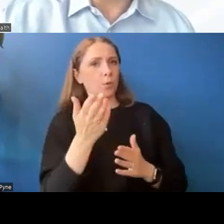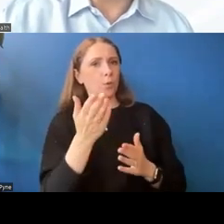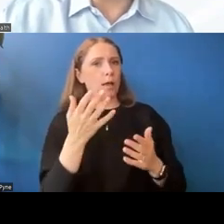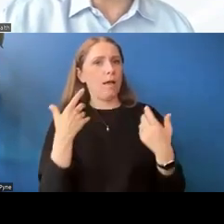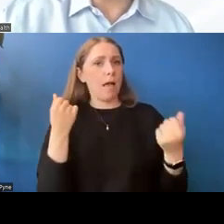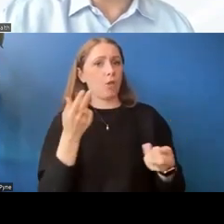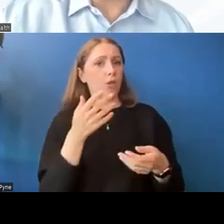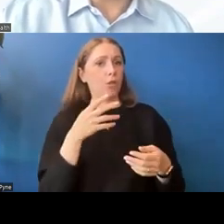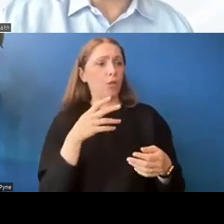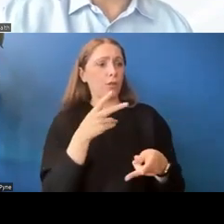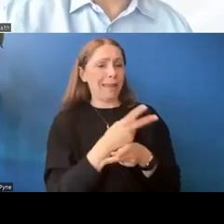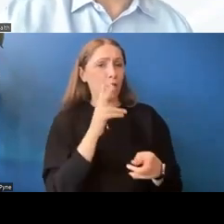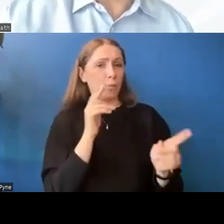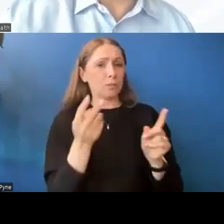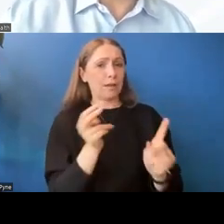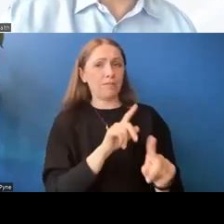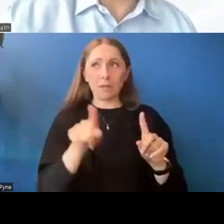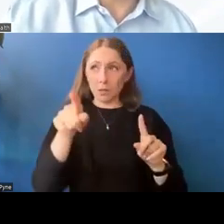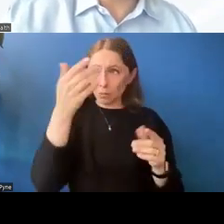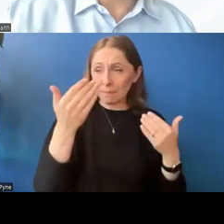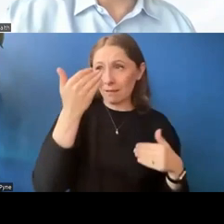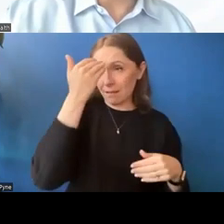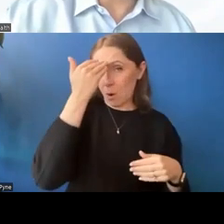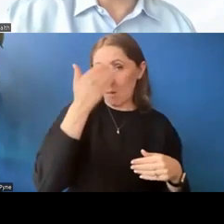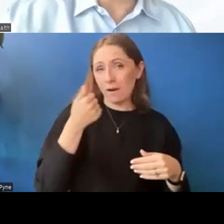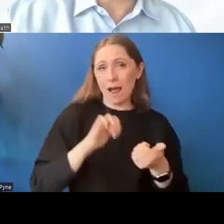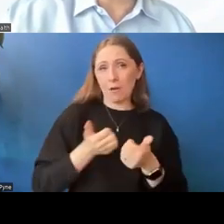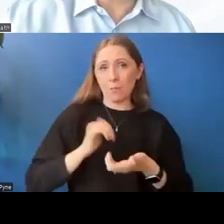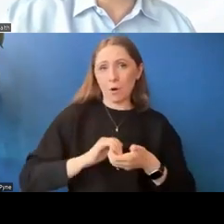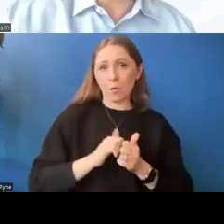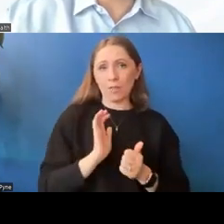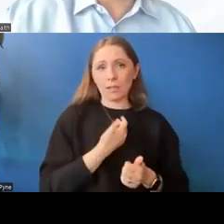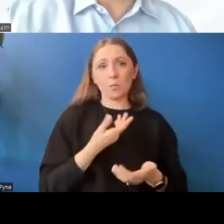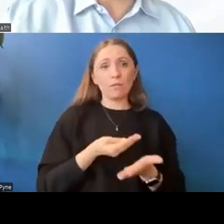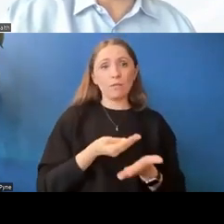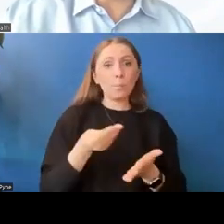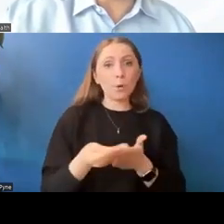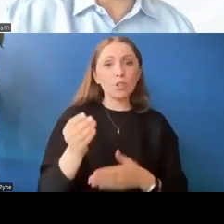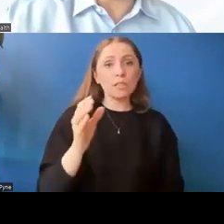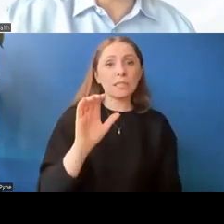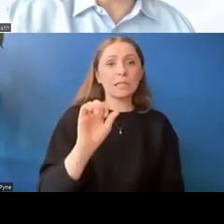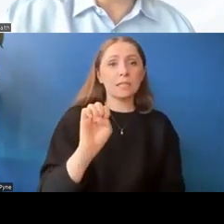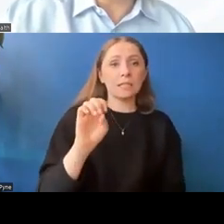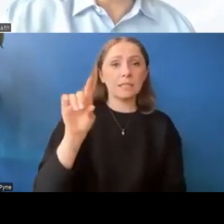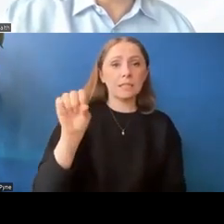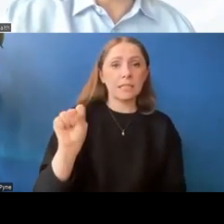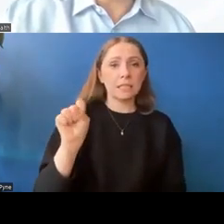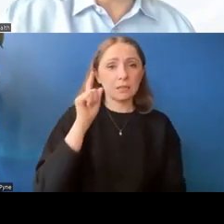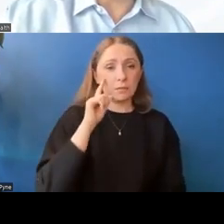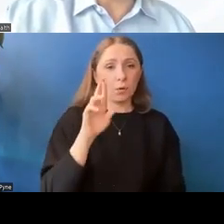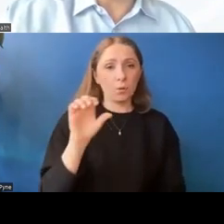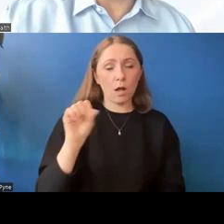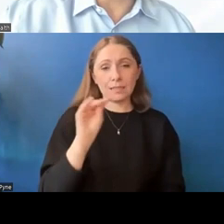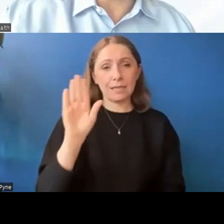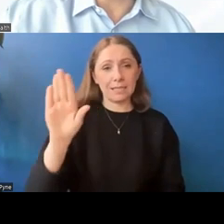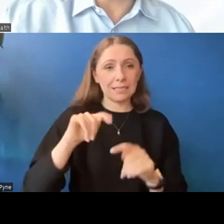have ideas on how to partner with us. We have purchased seats for Ross and his team to be